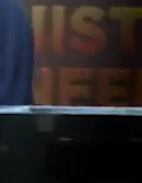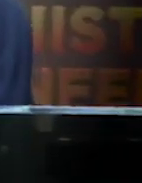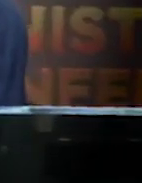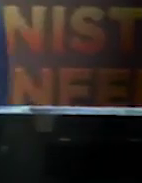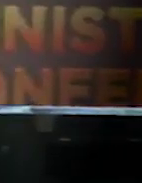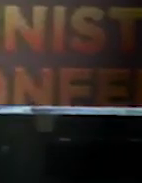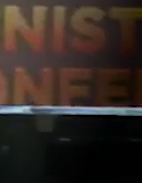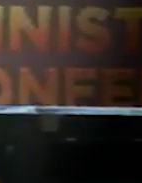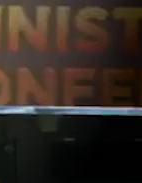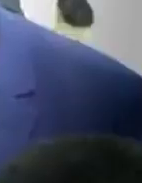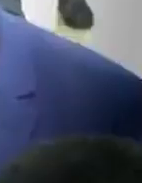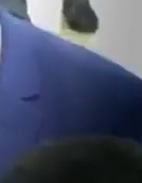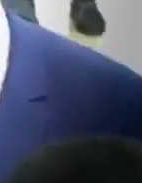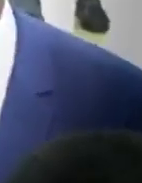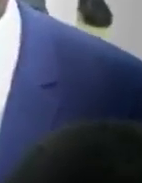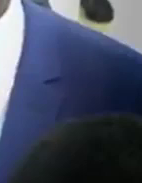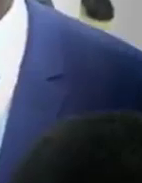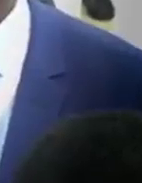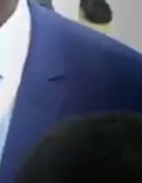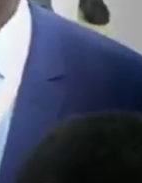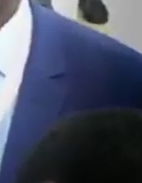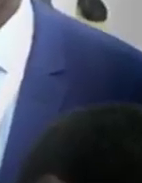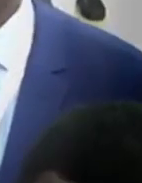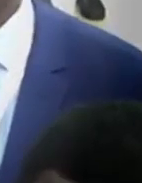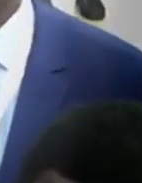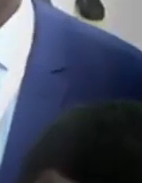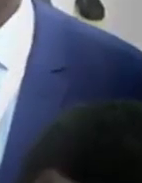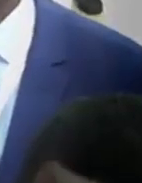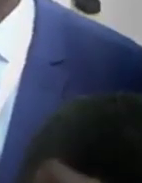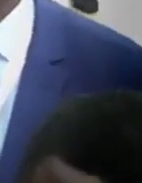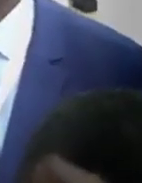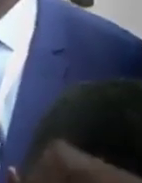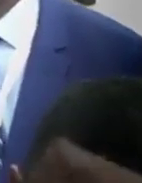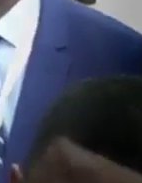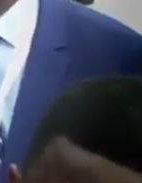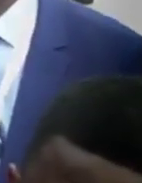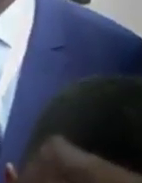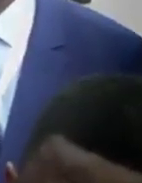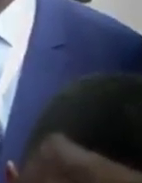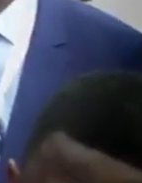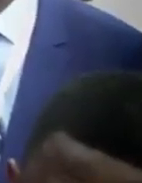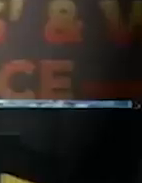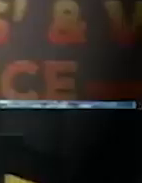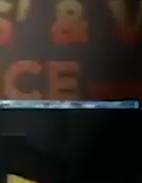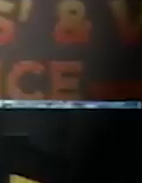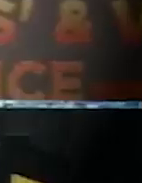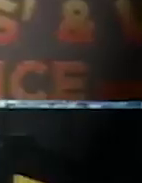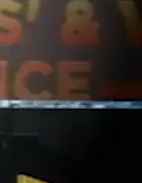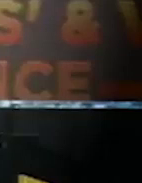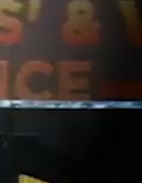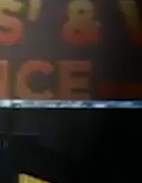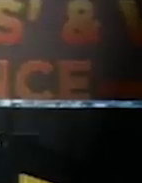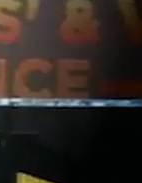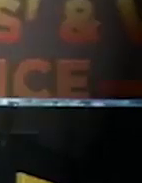prayer. When any time that I sit down, I want him to come and lead the prayer. Do you know why? It's not because he does well than all of